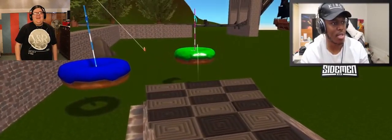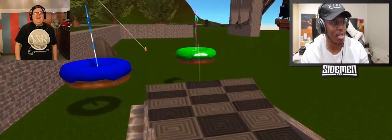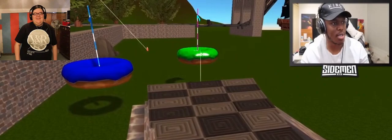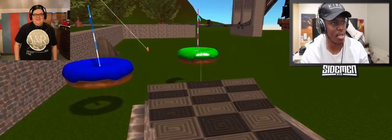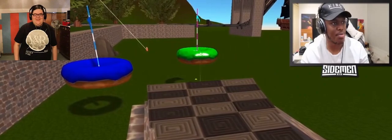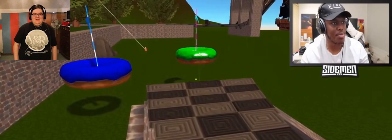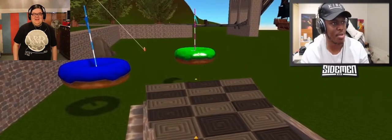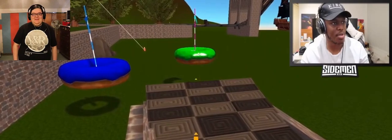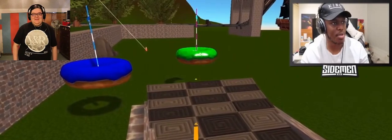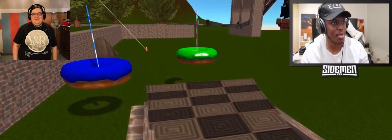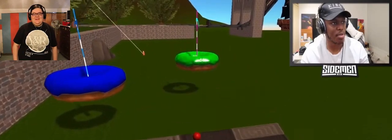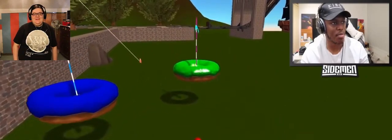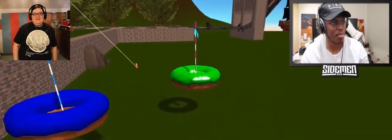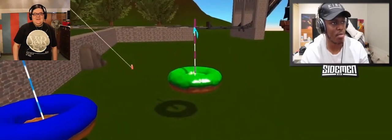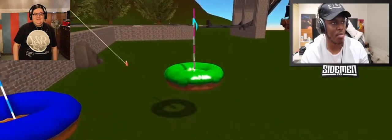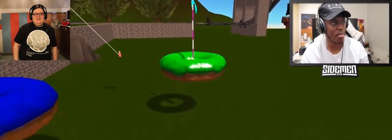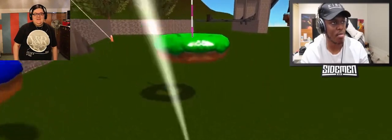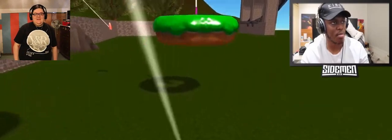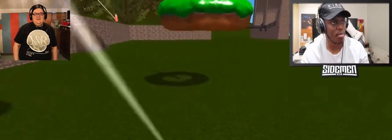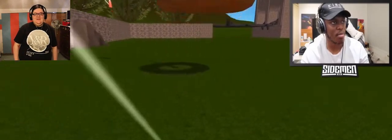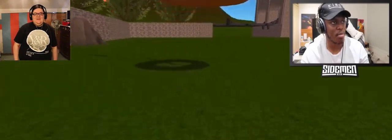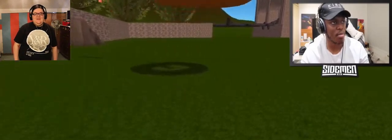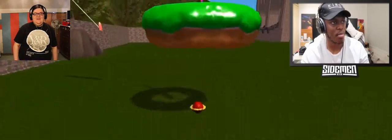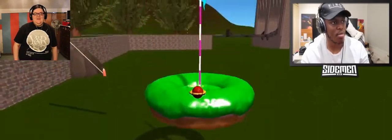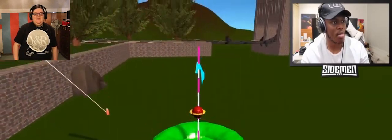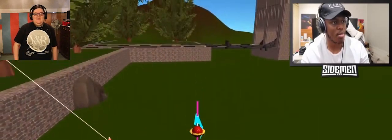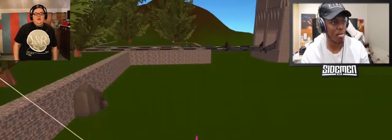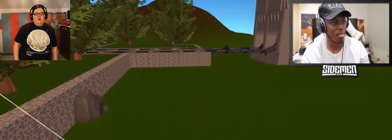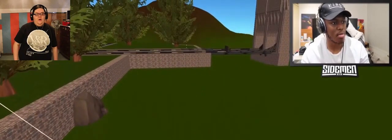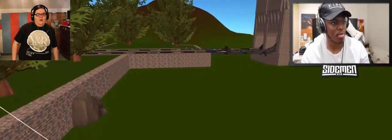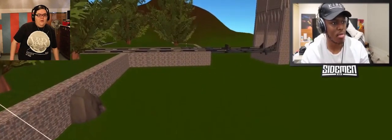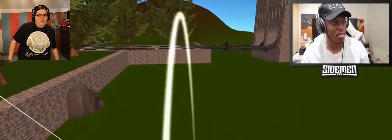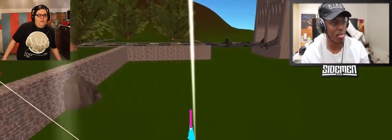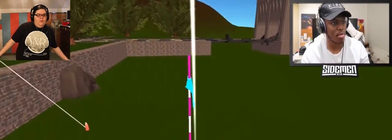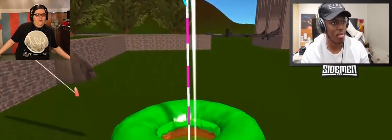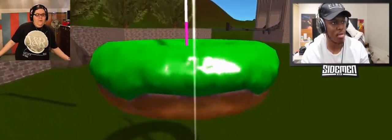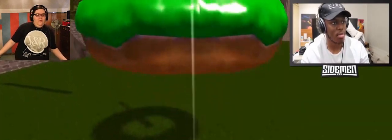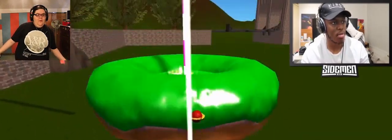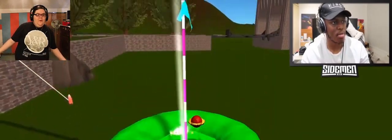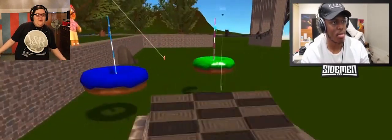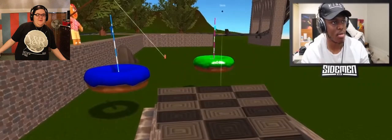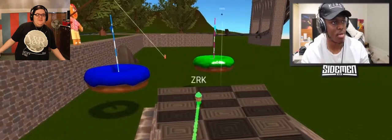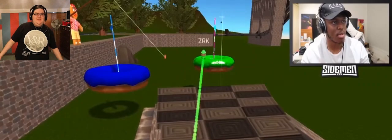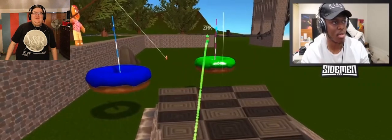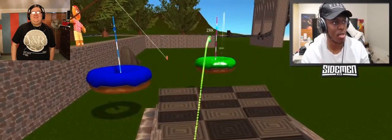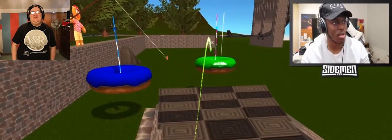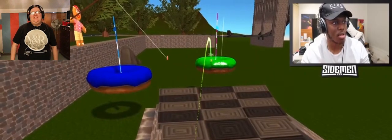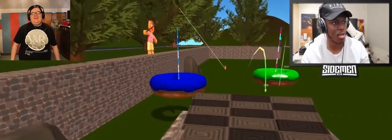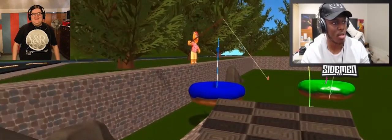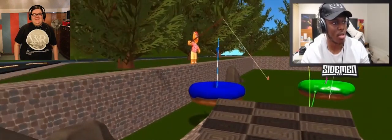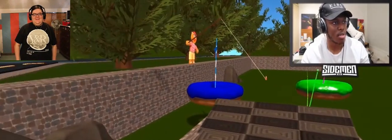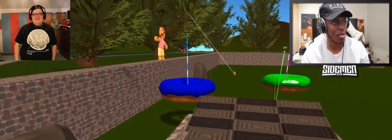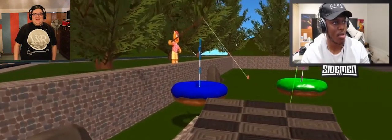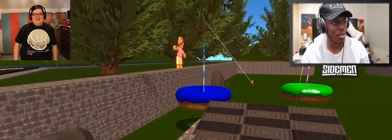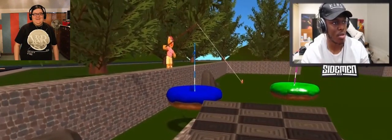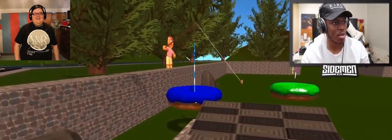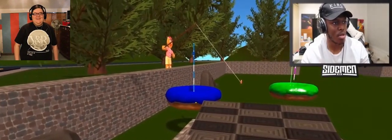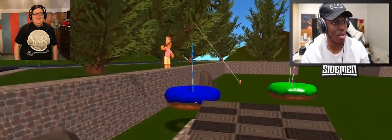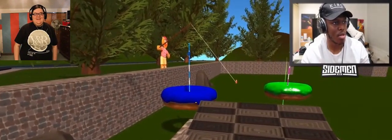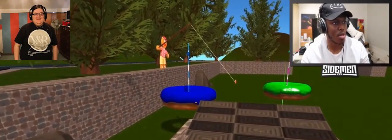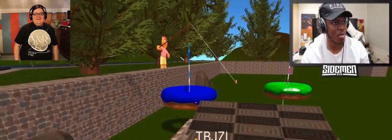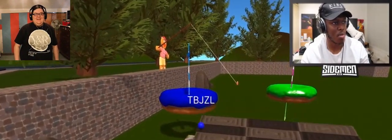JJ, you're so close. Now he's sat into it. That's what happened to me. Are you sure that's not? Oh, I just come on, JJ, you almost